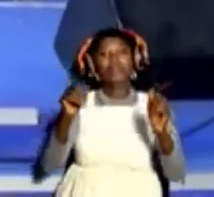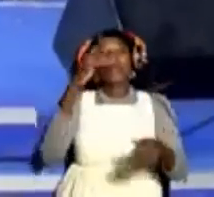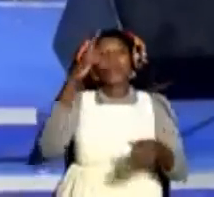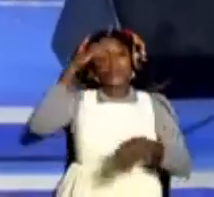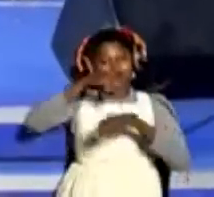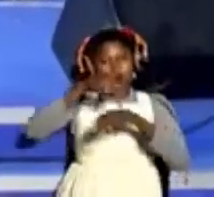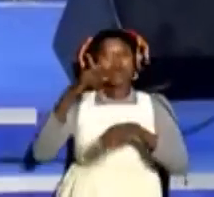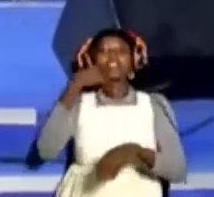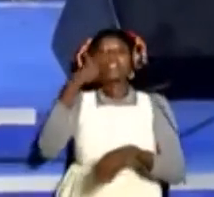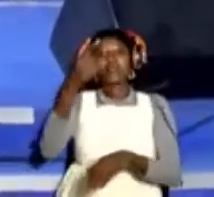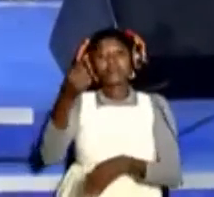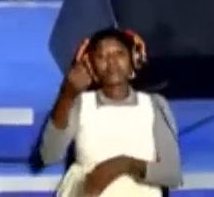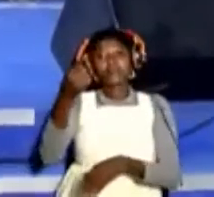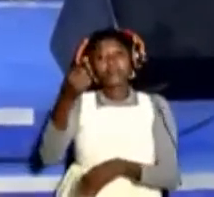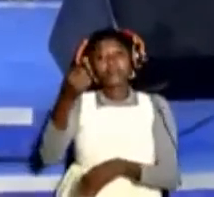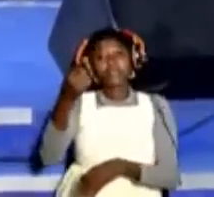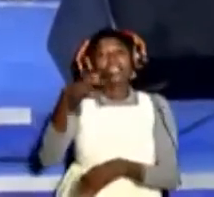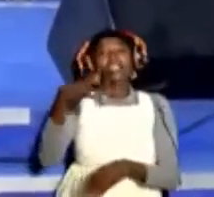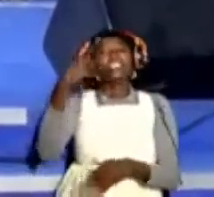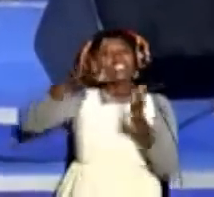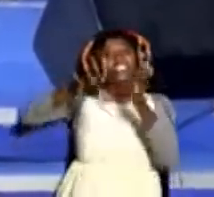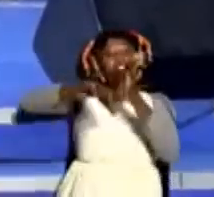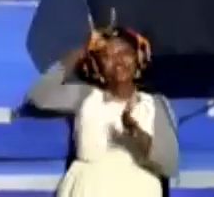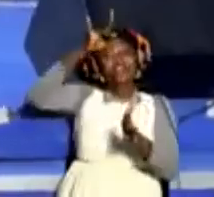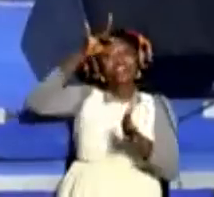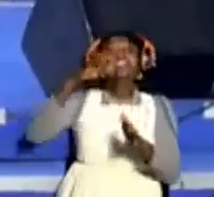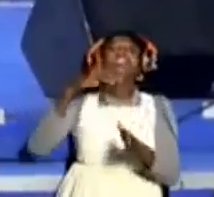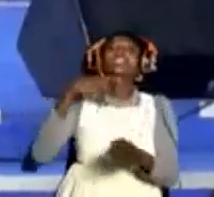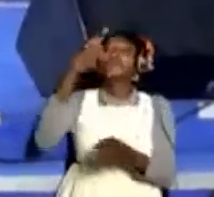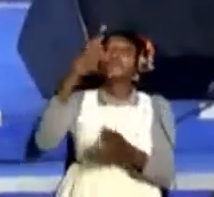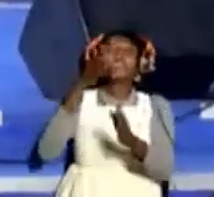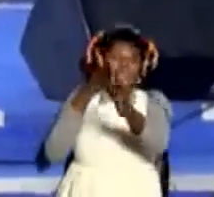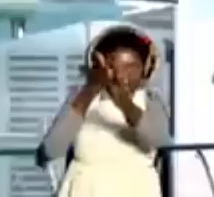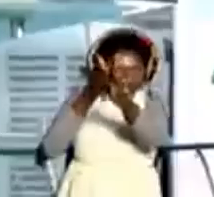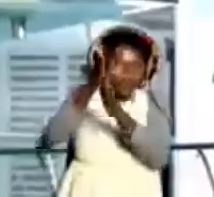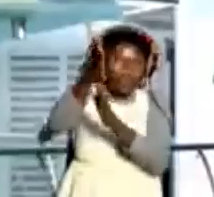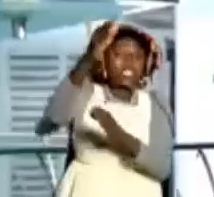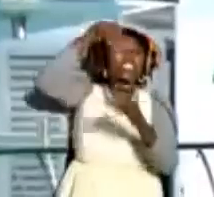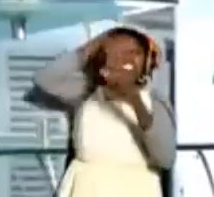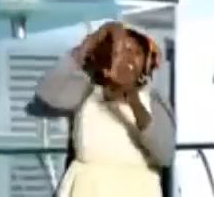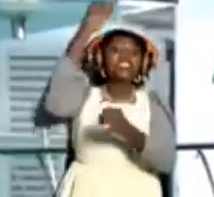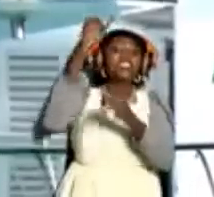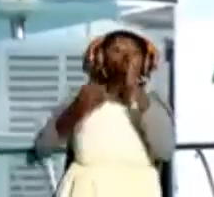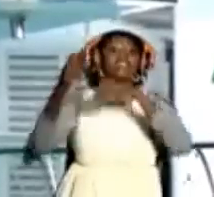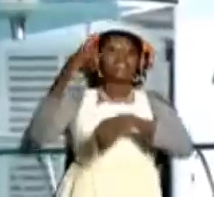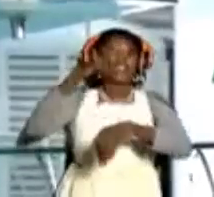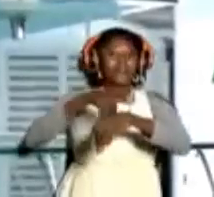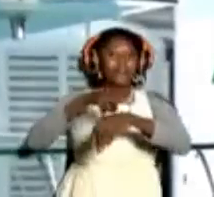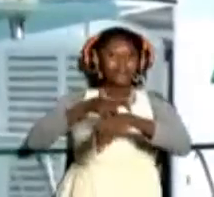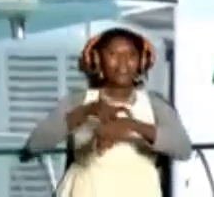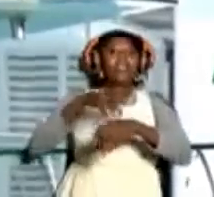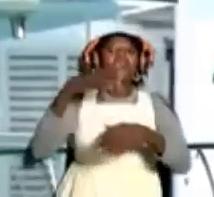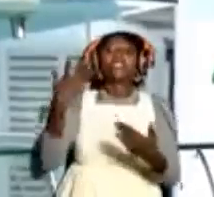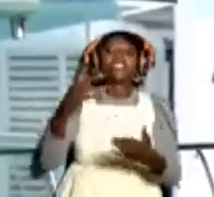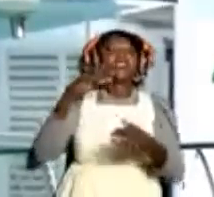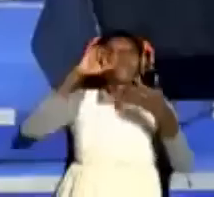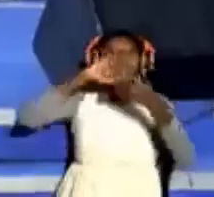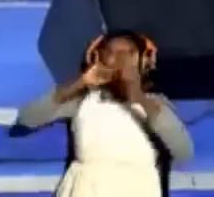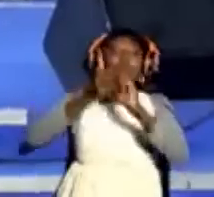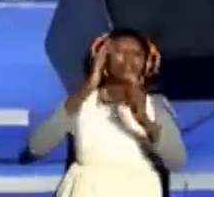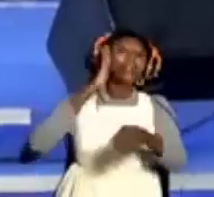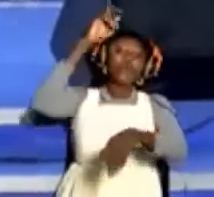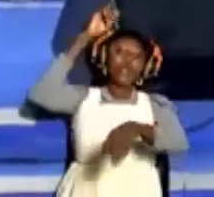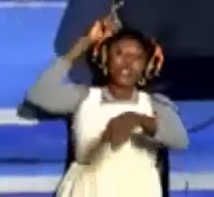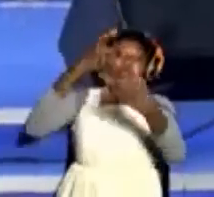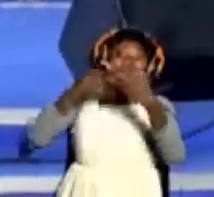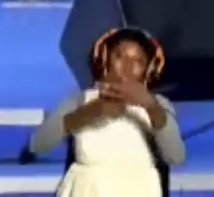Paul said, the Spirit speaks expressly that in the end time, perilous time shall